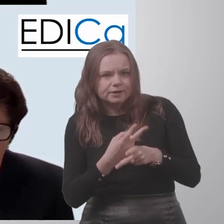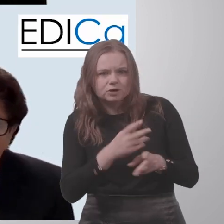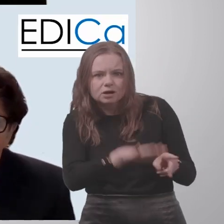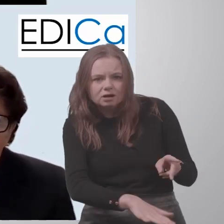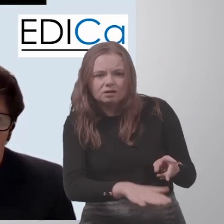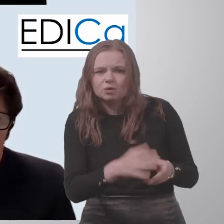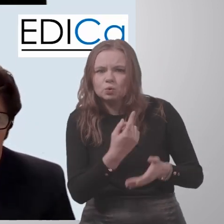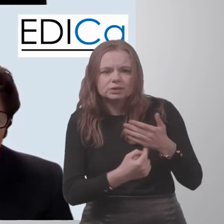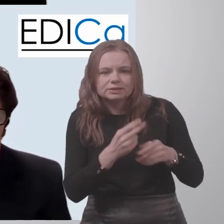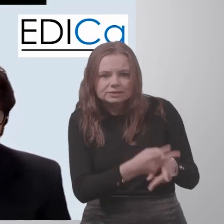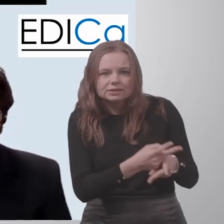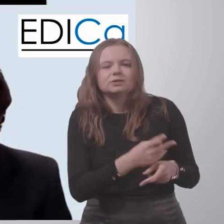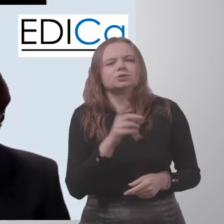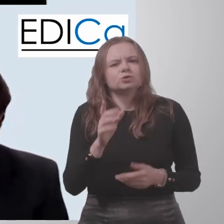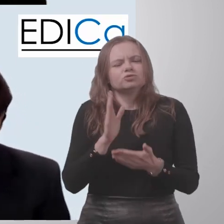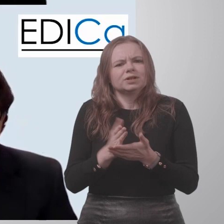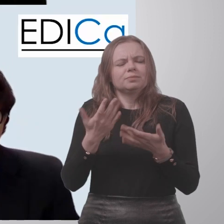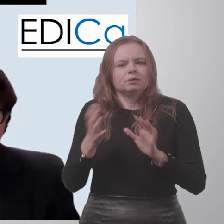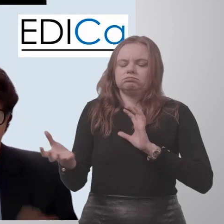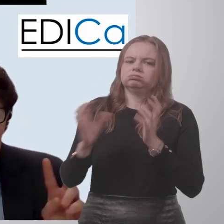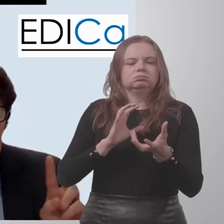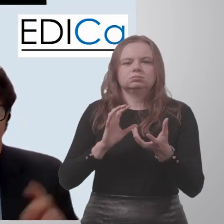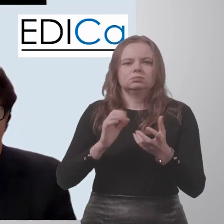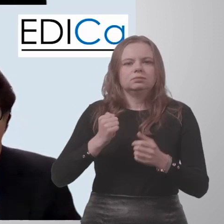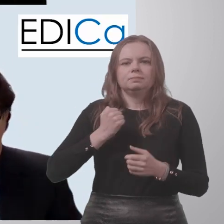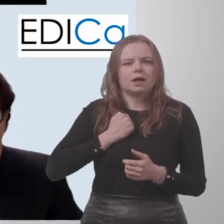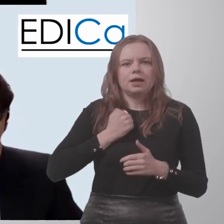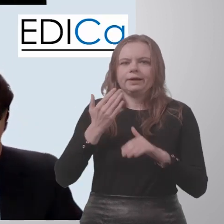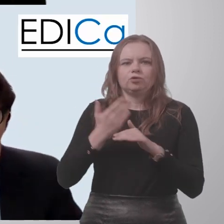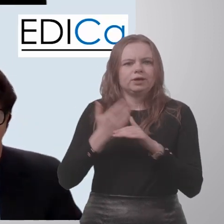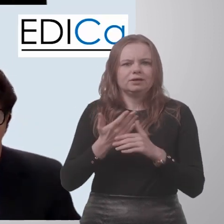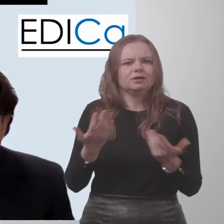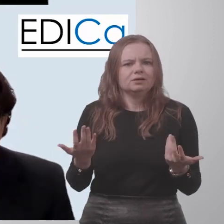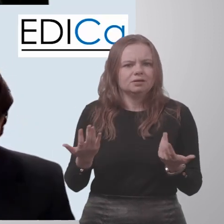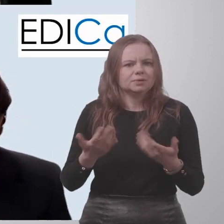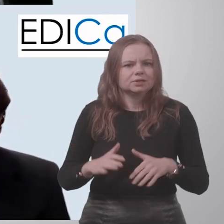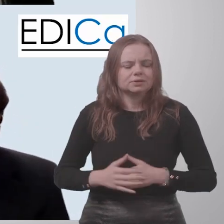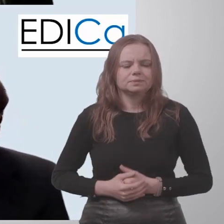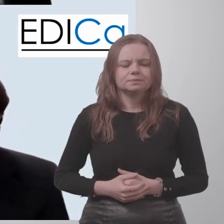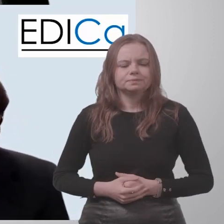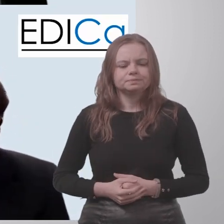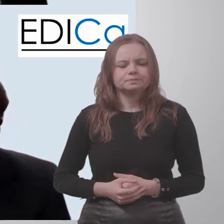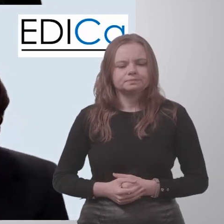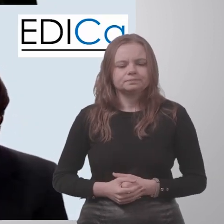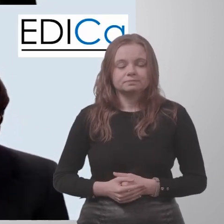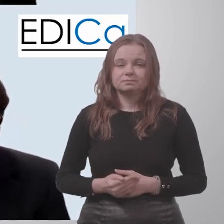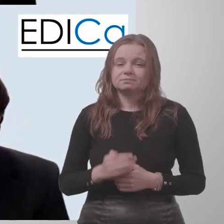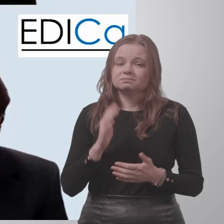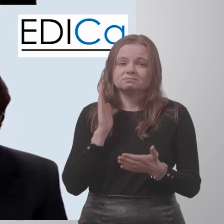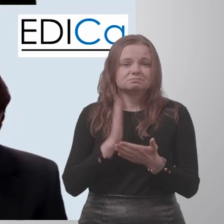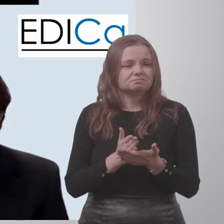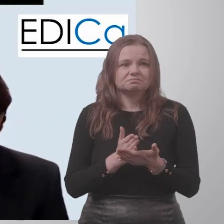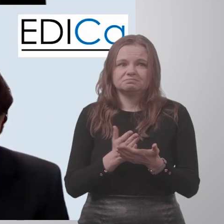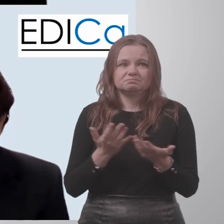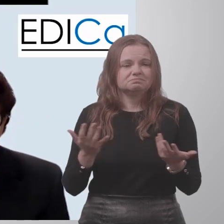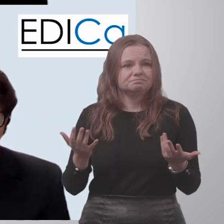of a major disruptor in terms of my career, let's say. I would say for certain that, you know, in many